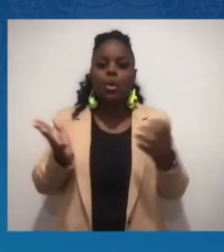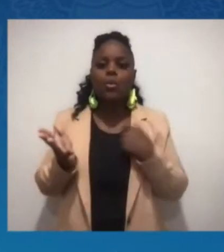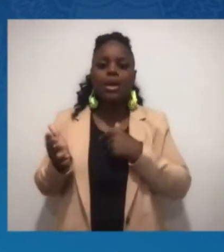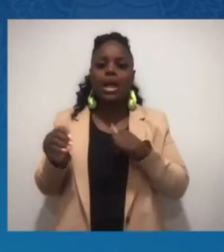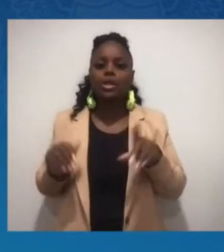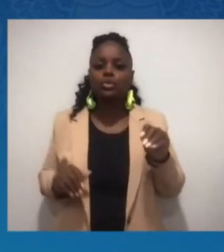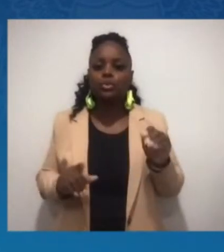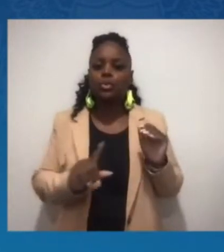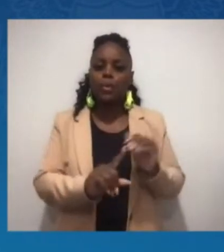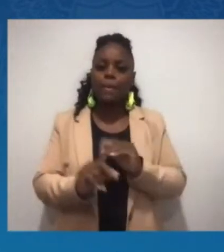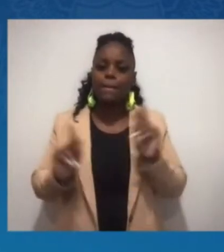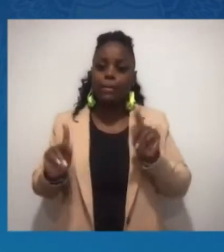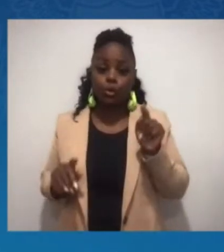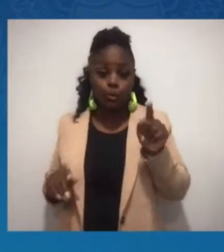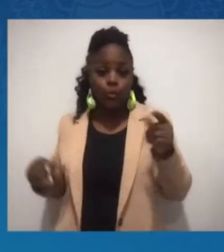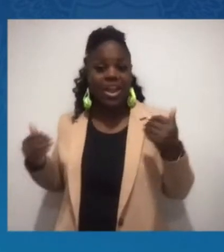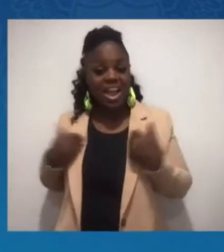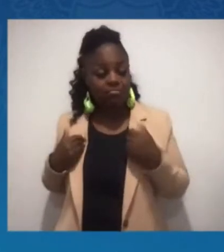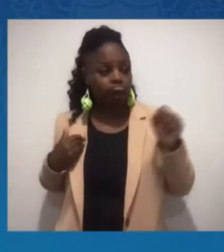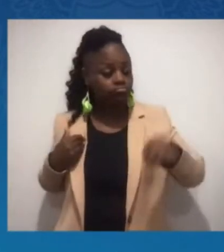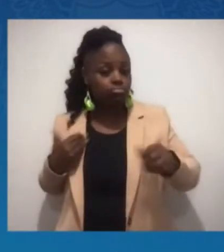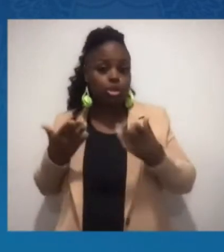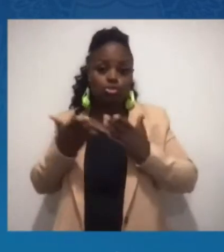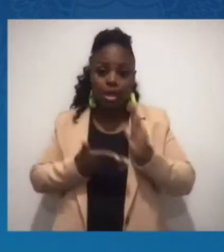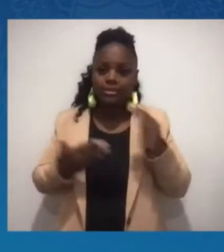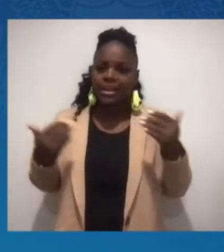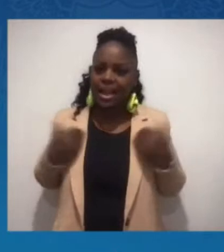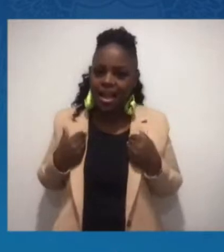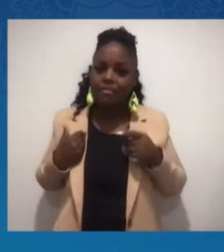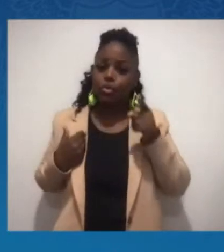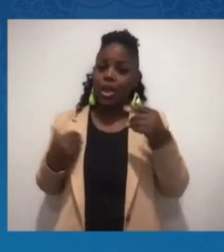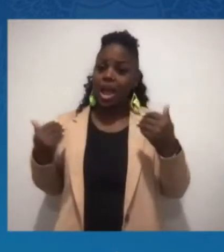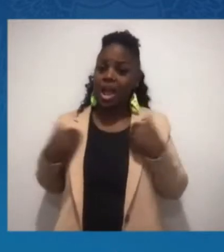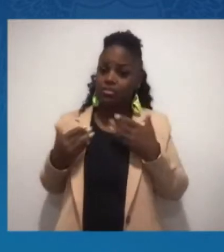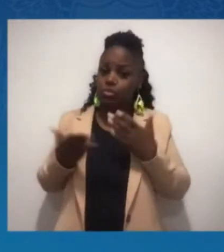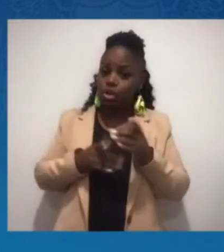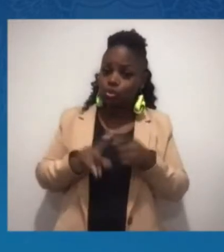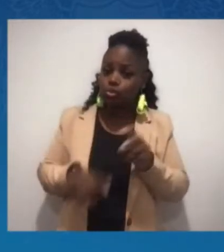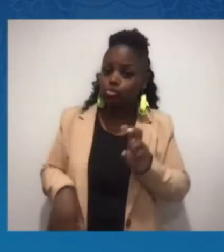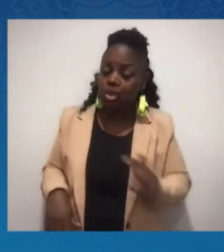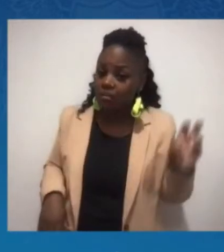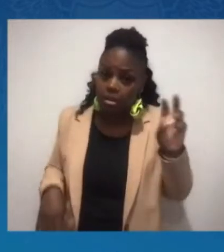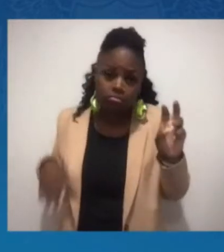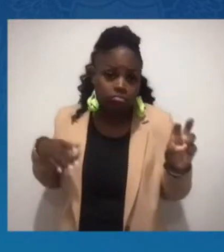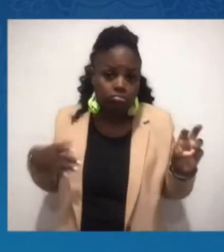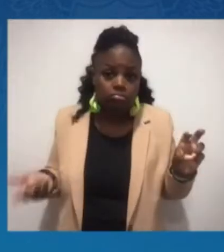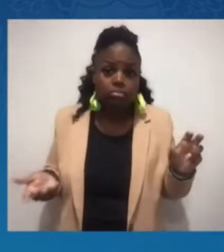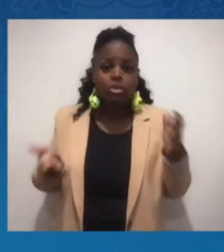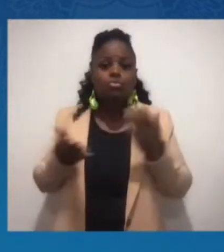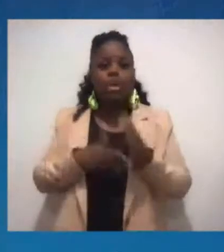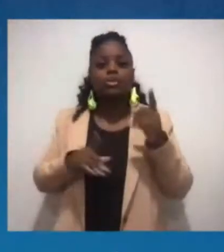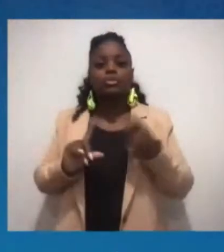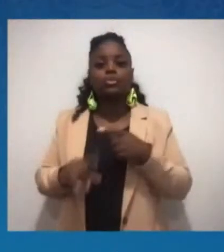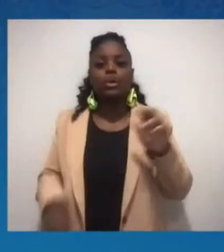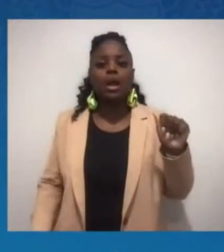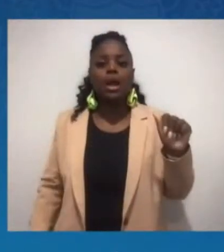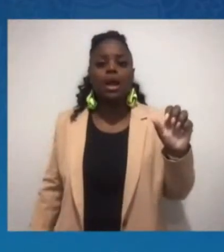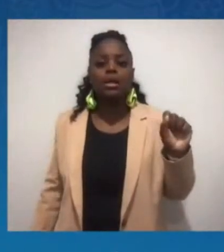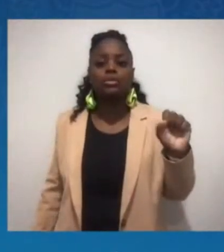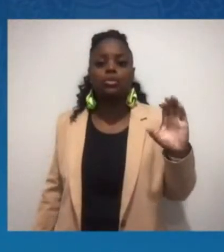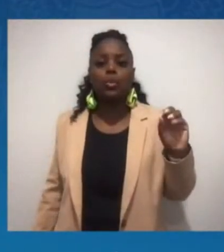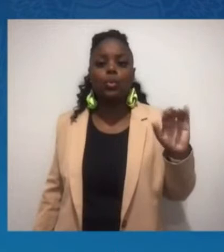For example, the right to travel, the right to association. There's been work that's being done to,